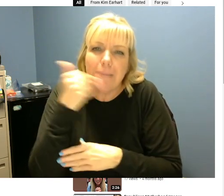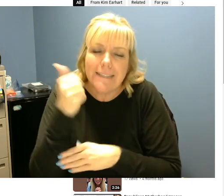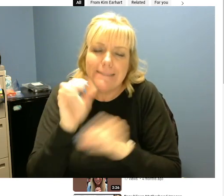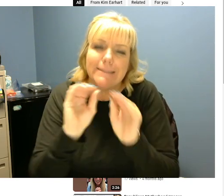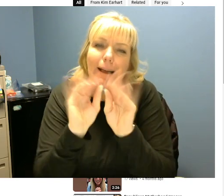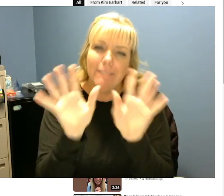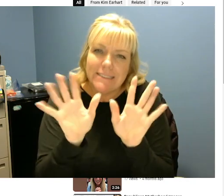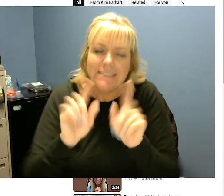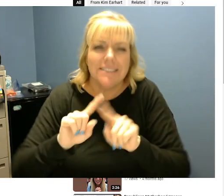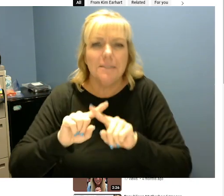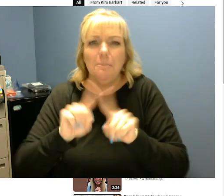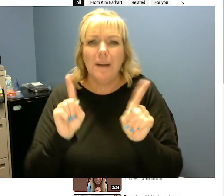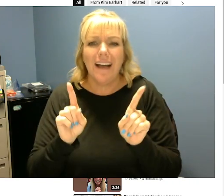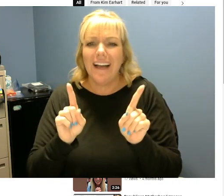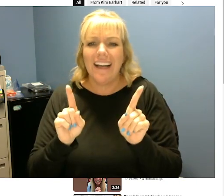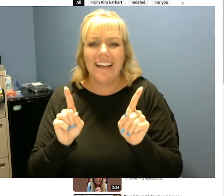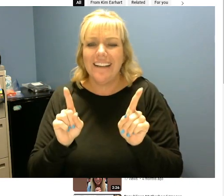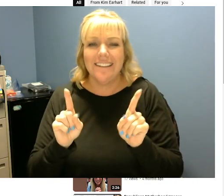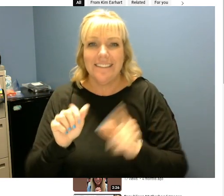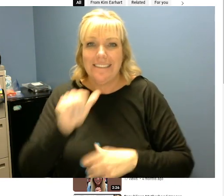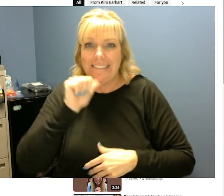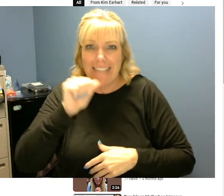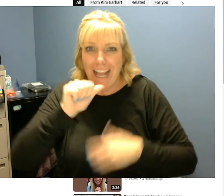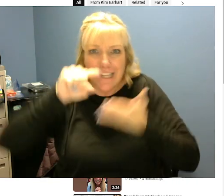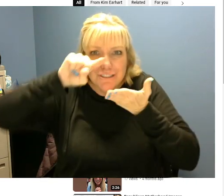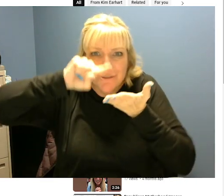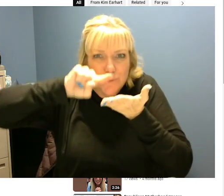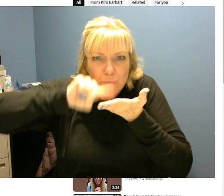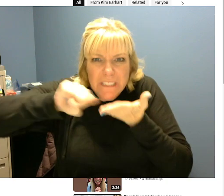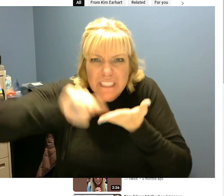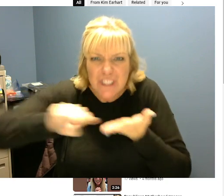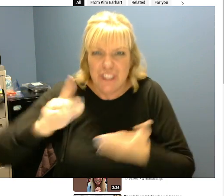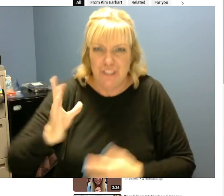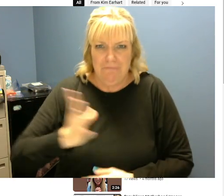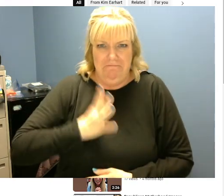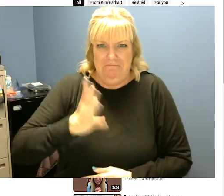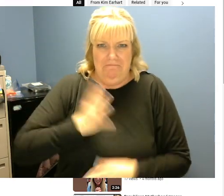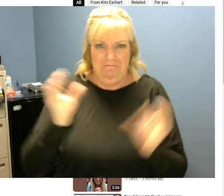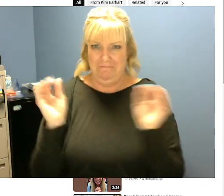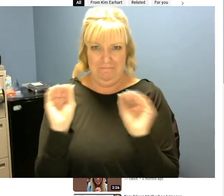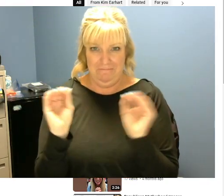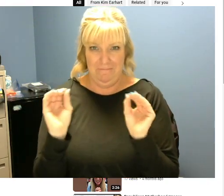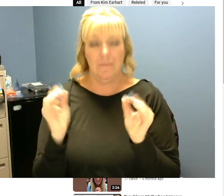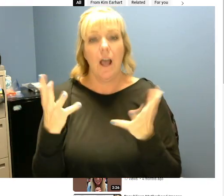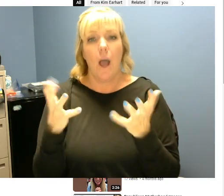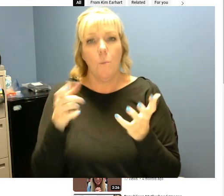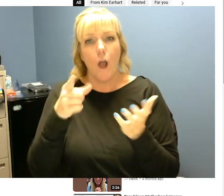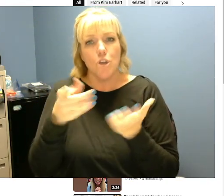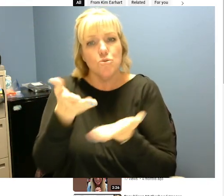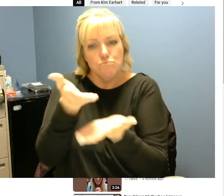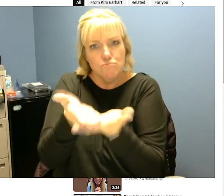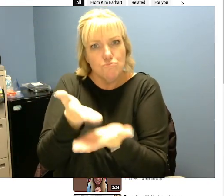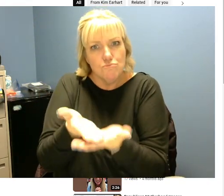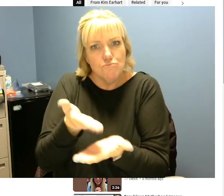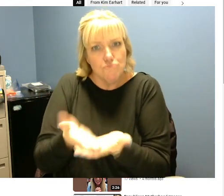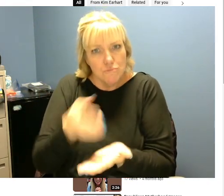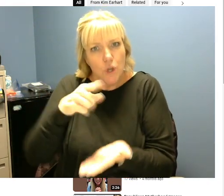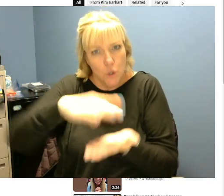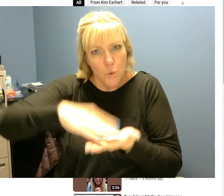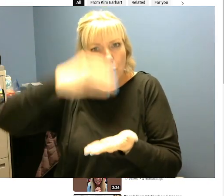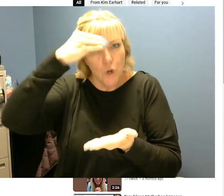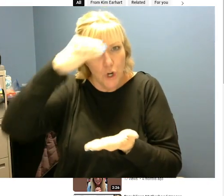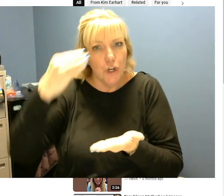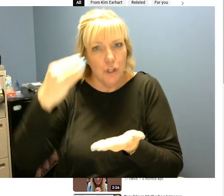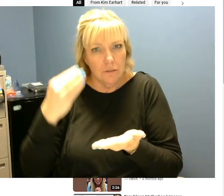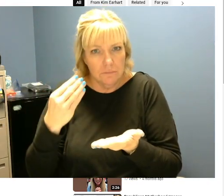but this isn't a research essay or anything like that. What you're doing is showing what you know, and so in that respect you